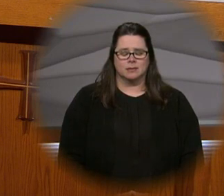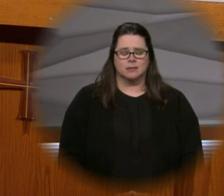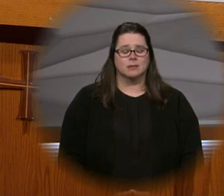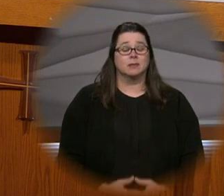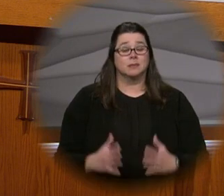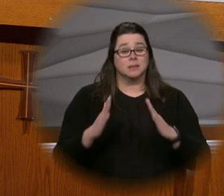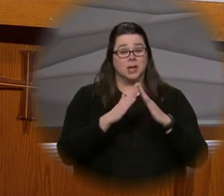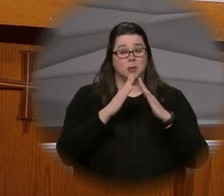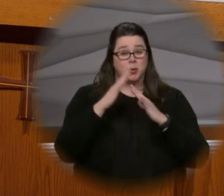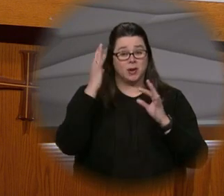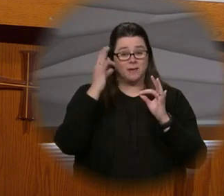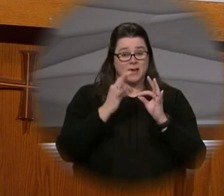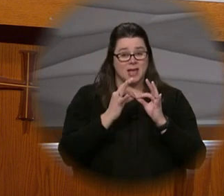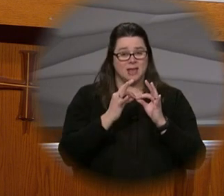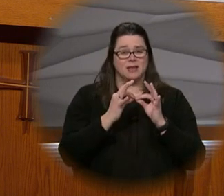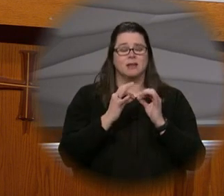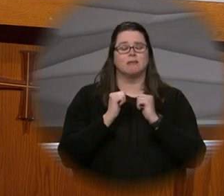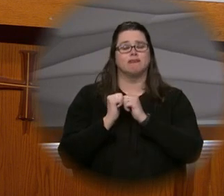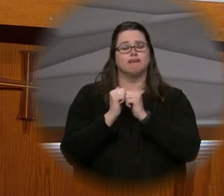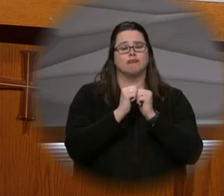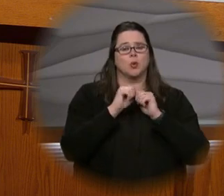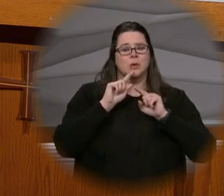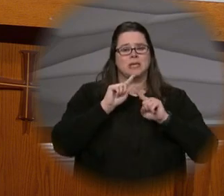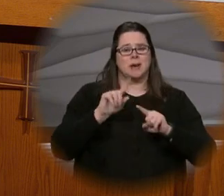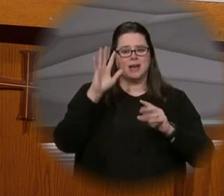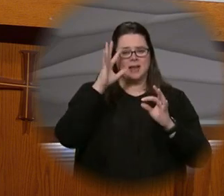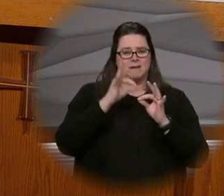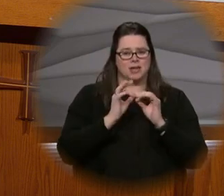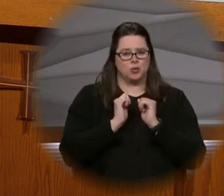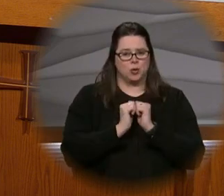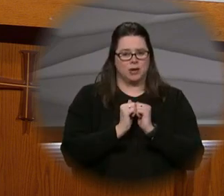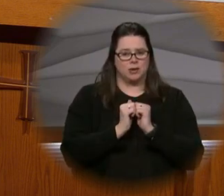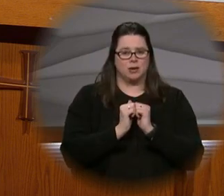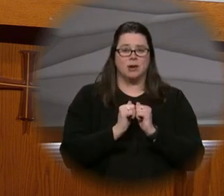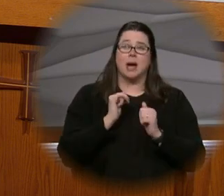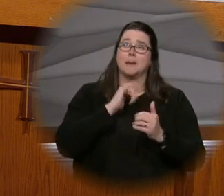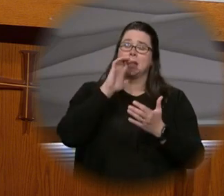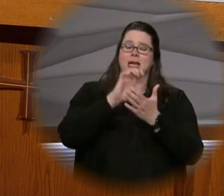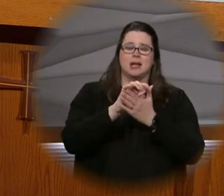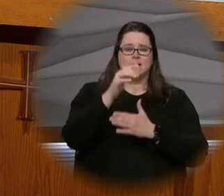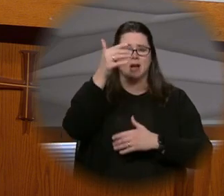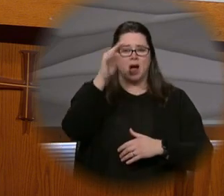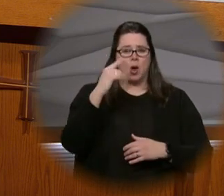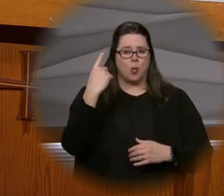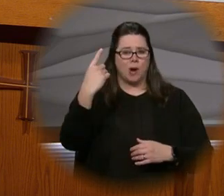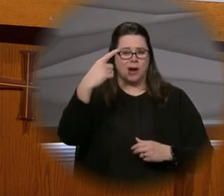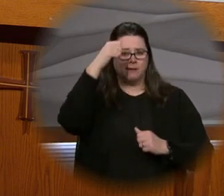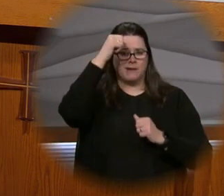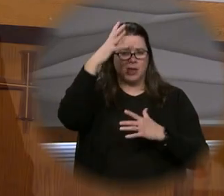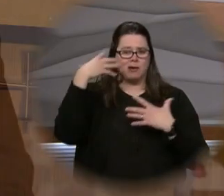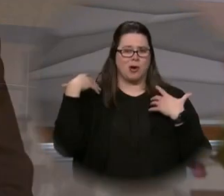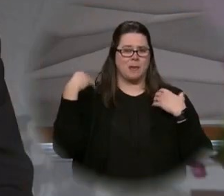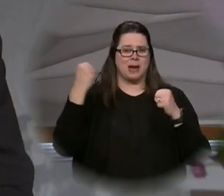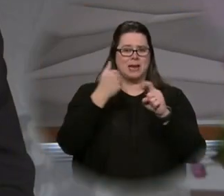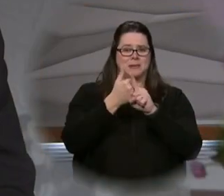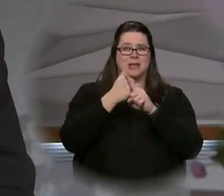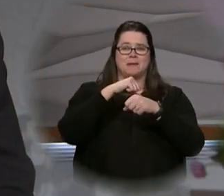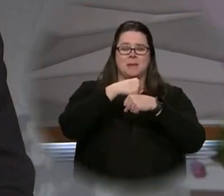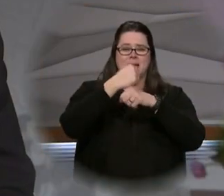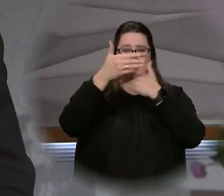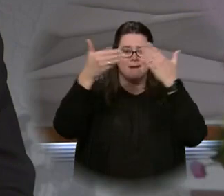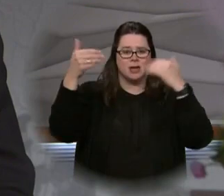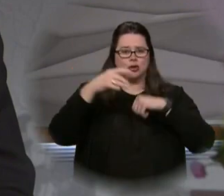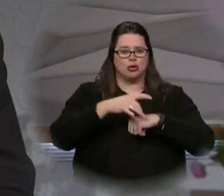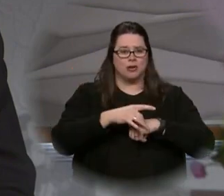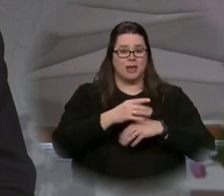We are a community of faith. Let us respond to that faith together. I believe in one God, the Father Almighty,